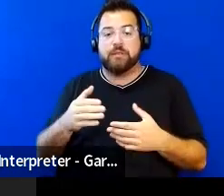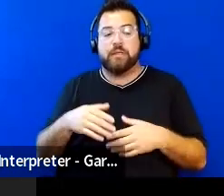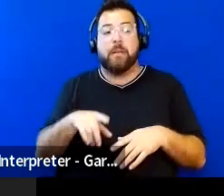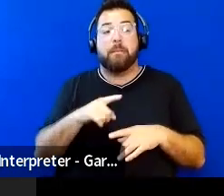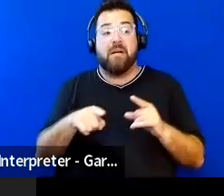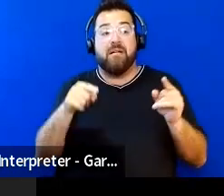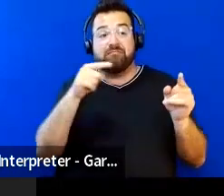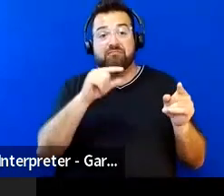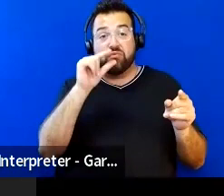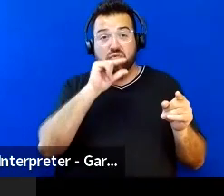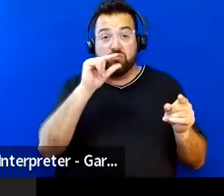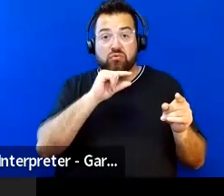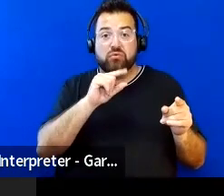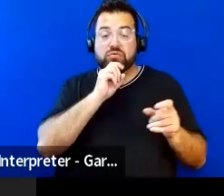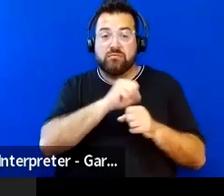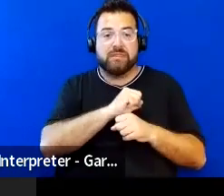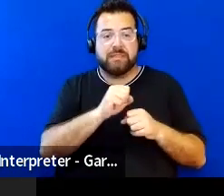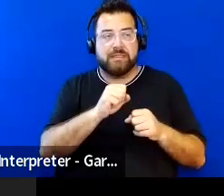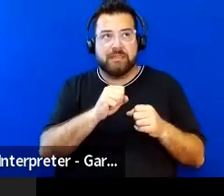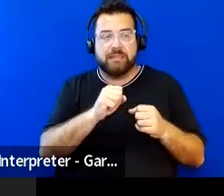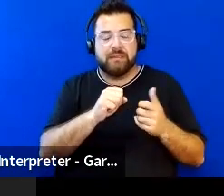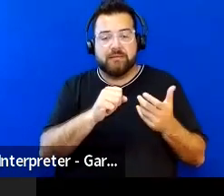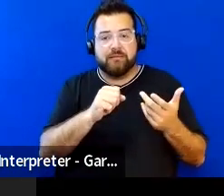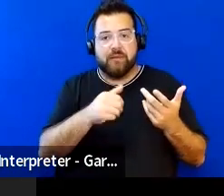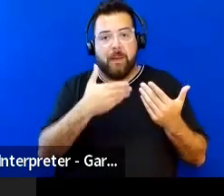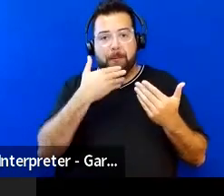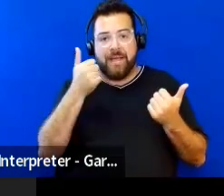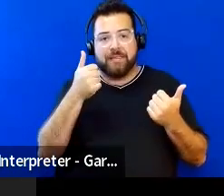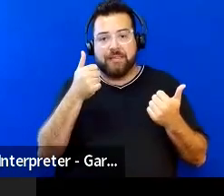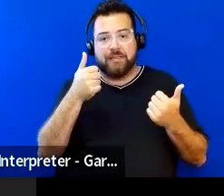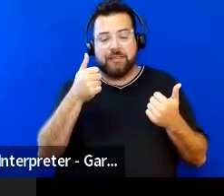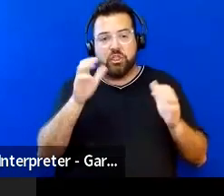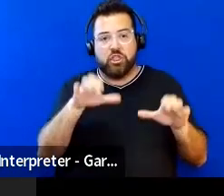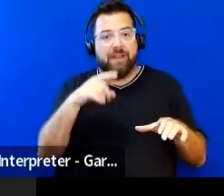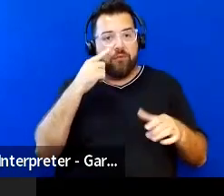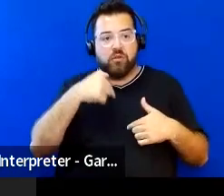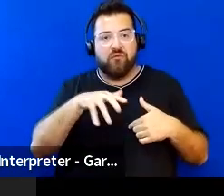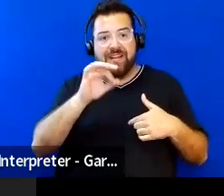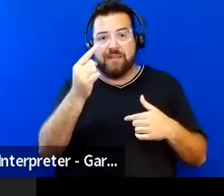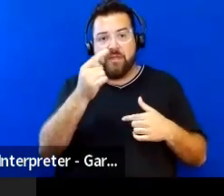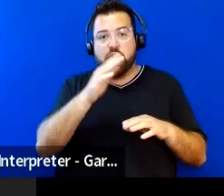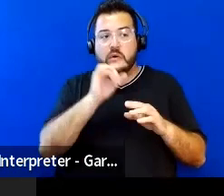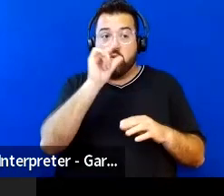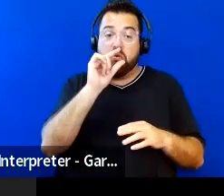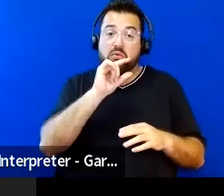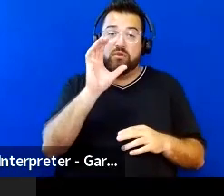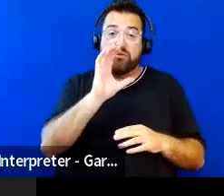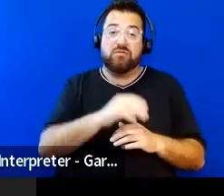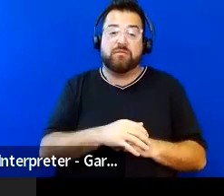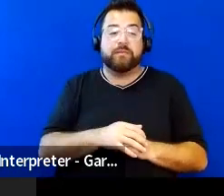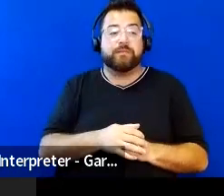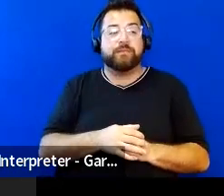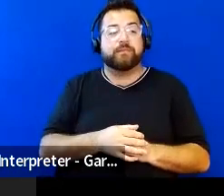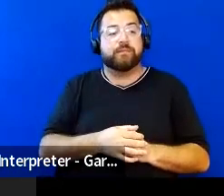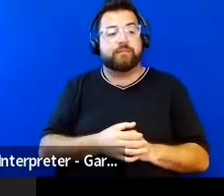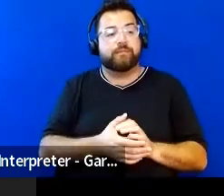had the most luck with, is finding OER sources on Google Advanced Search, just FYI.